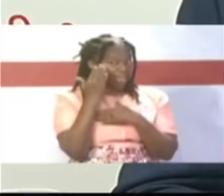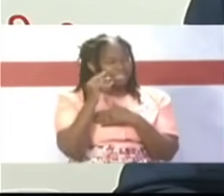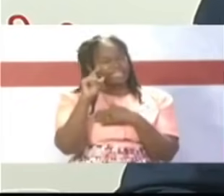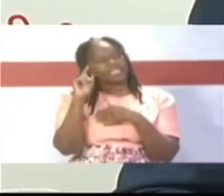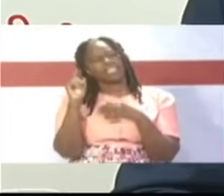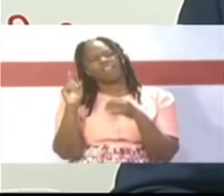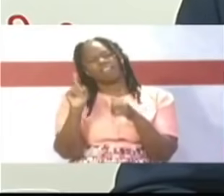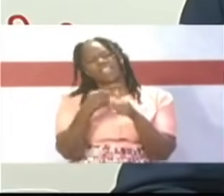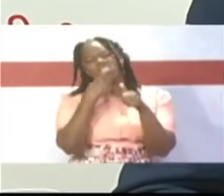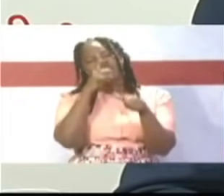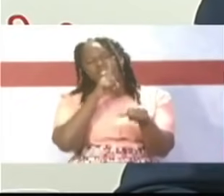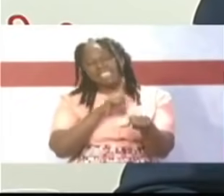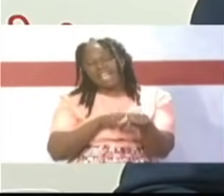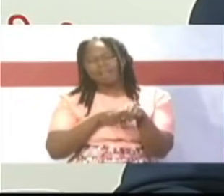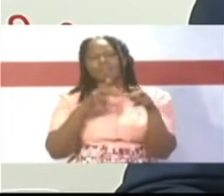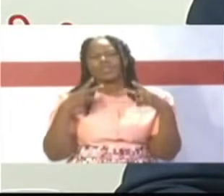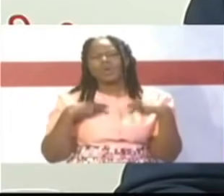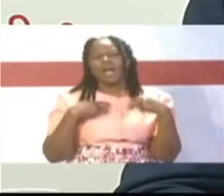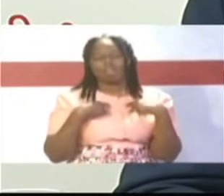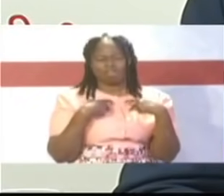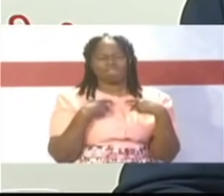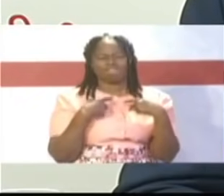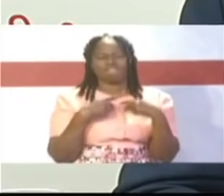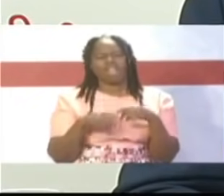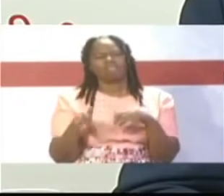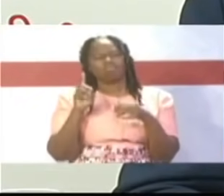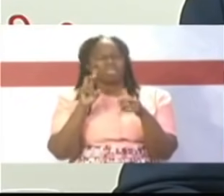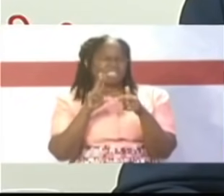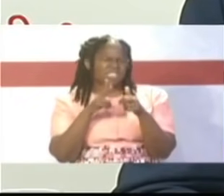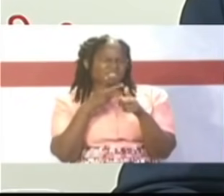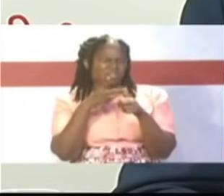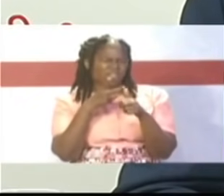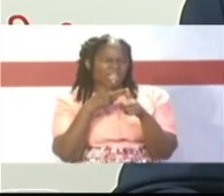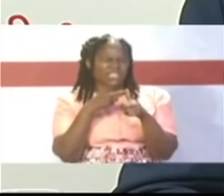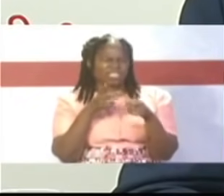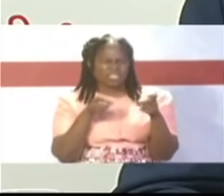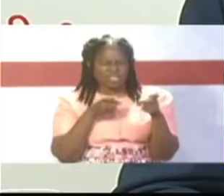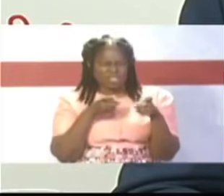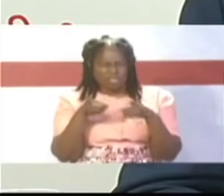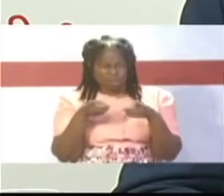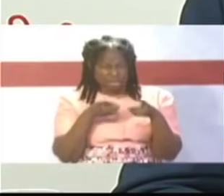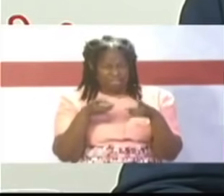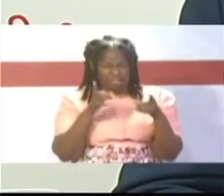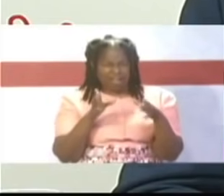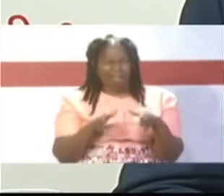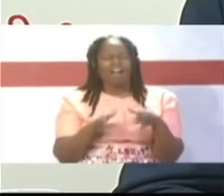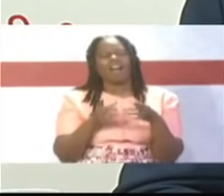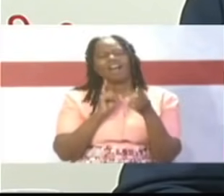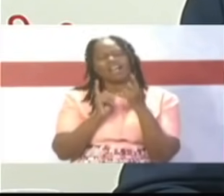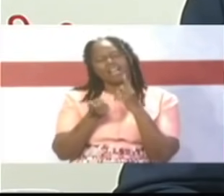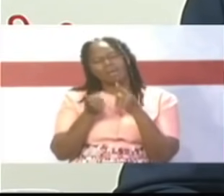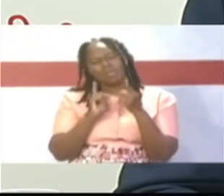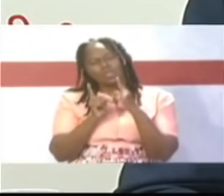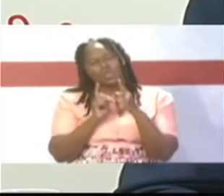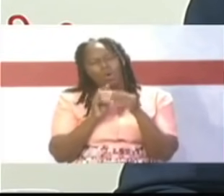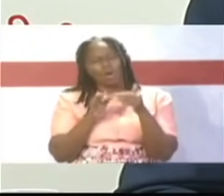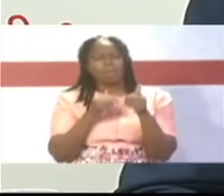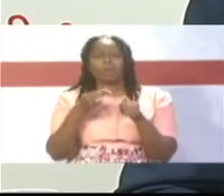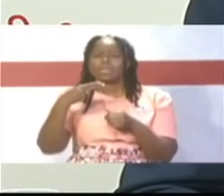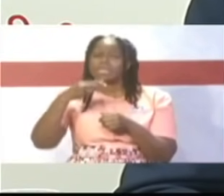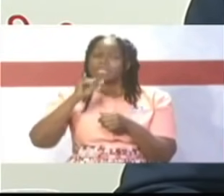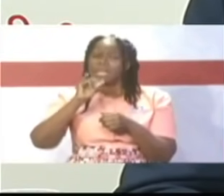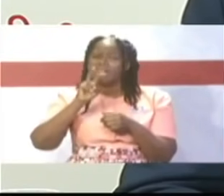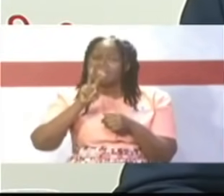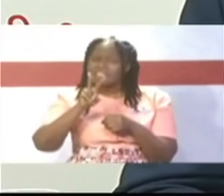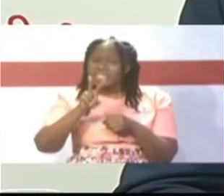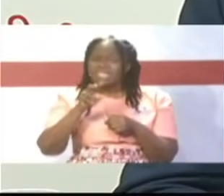from Deputy Director from MRF-TT, who will be sharing some interesting perspectives about HIV, AIDS,